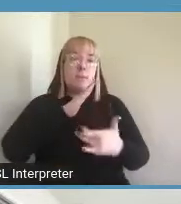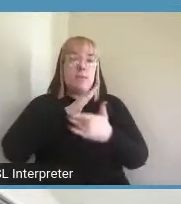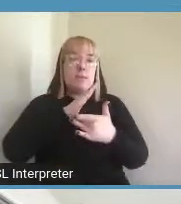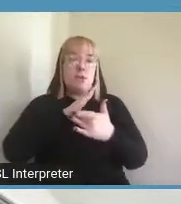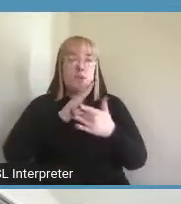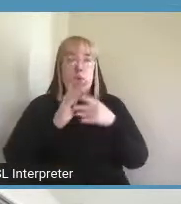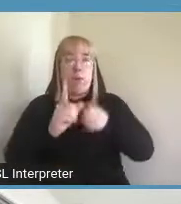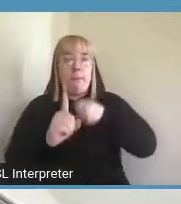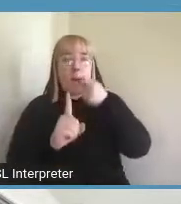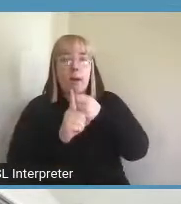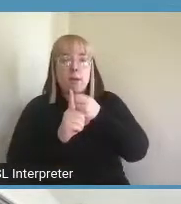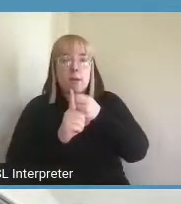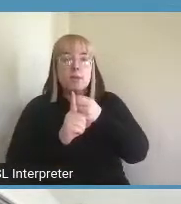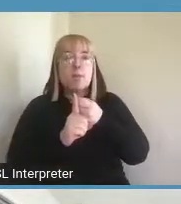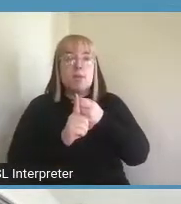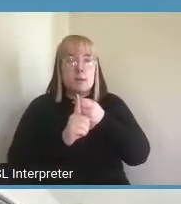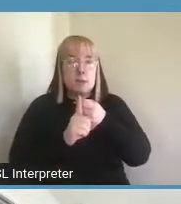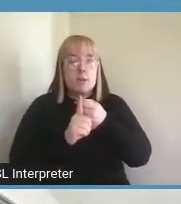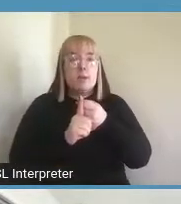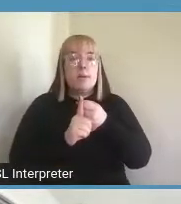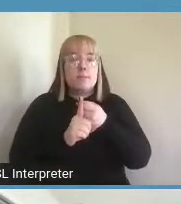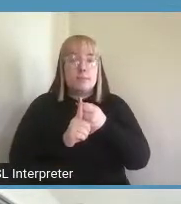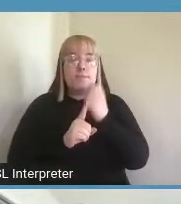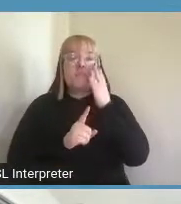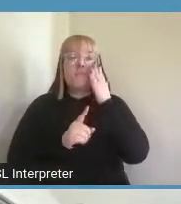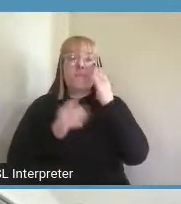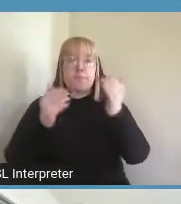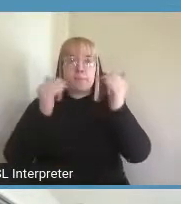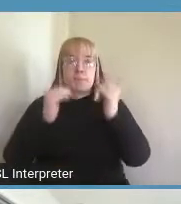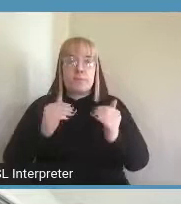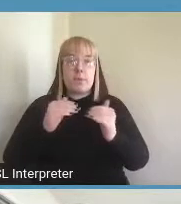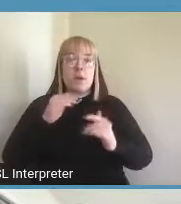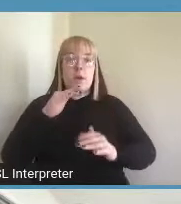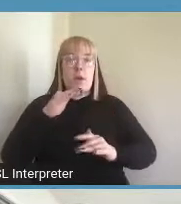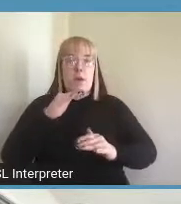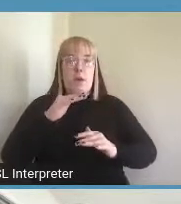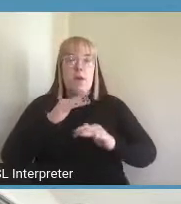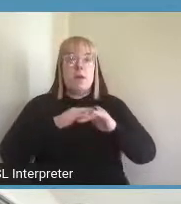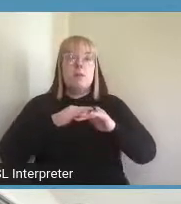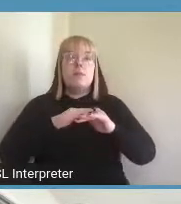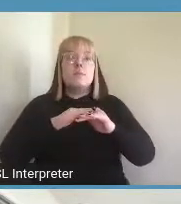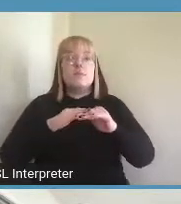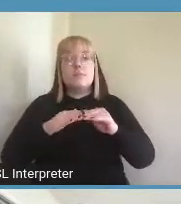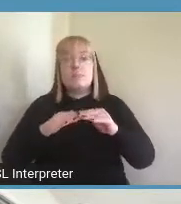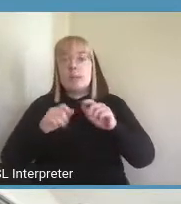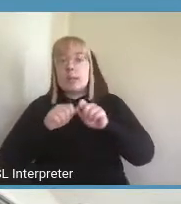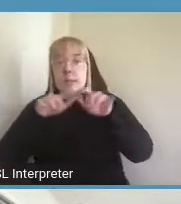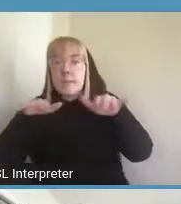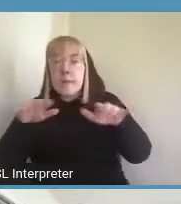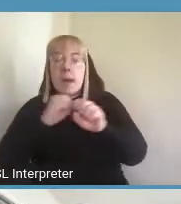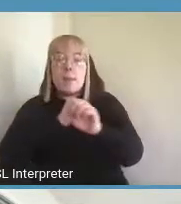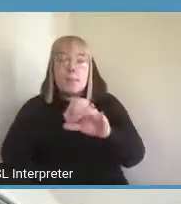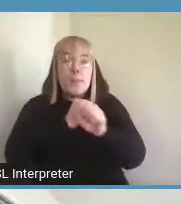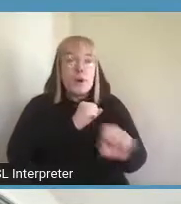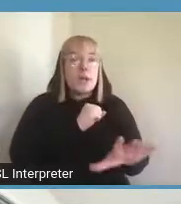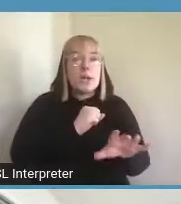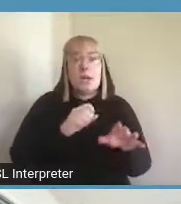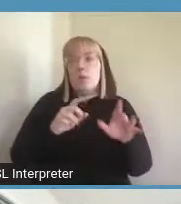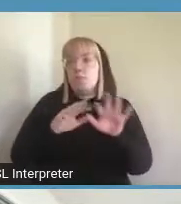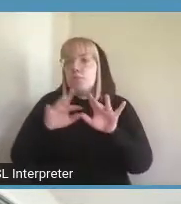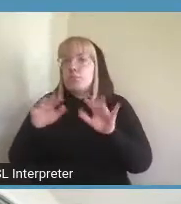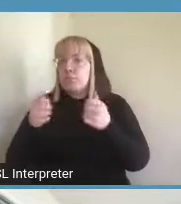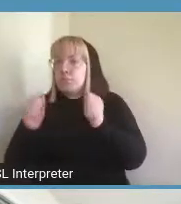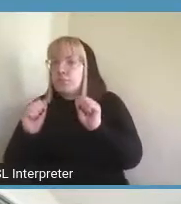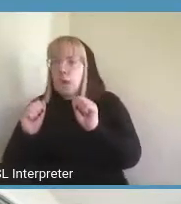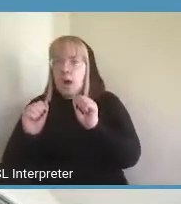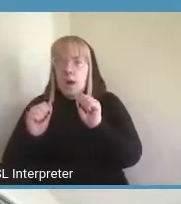products you're making, the campaigns that you're running. It can also help you experiment. So you can try something, look at the metrics, try something else, see